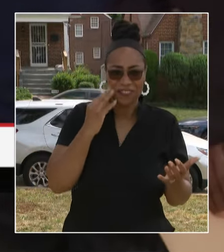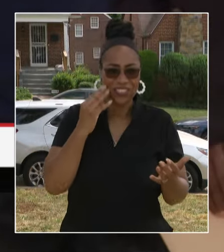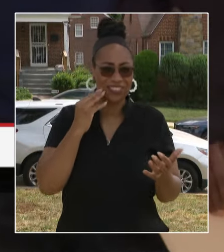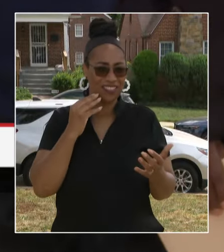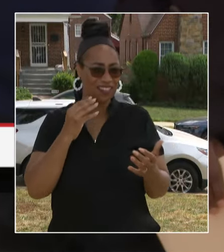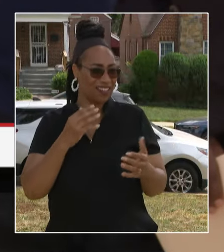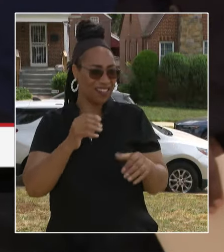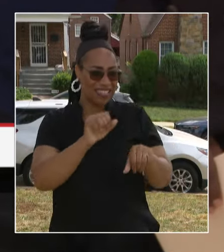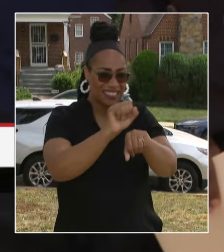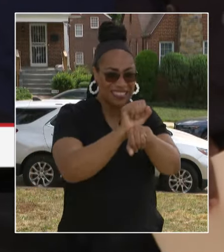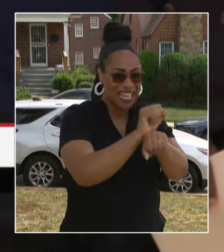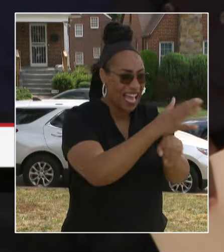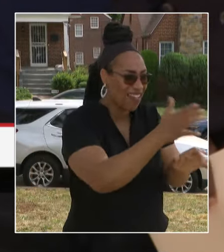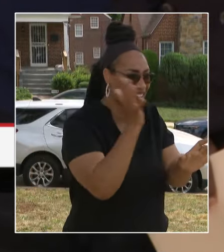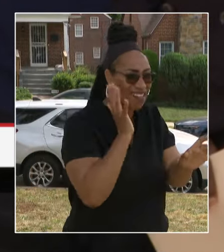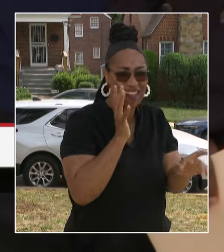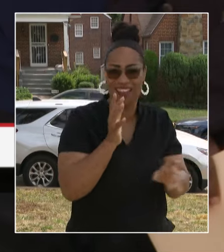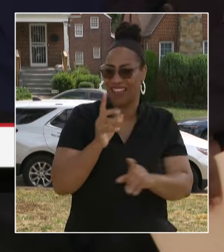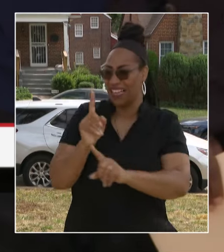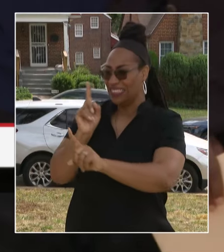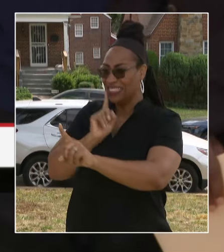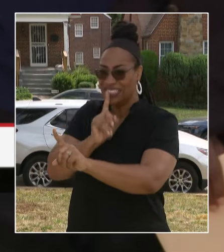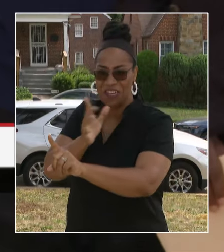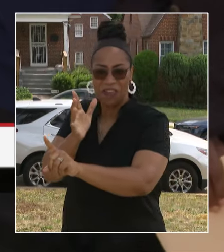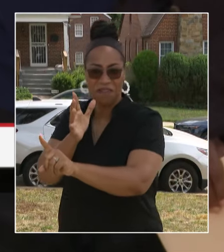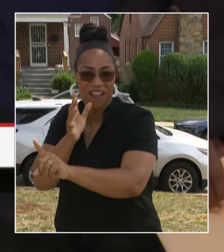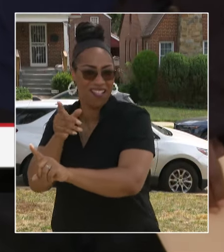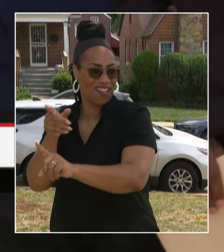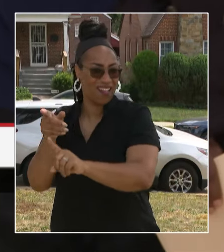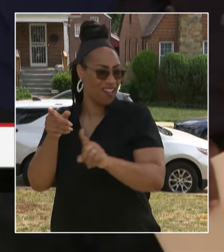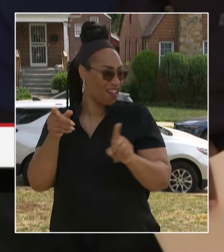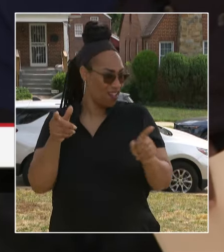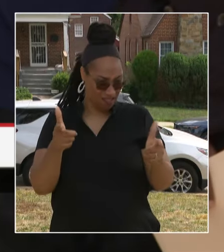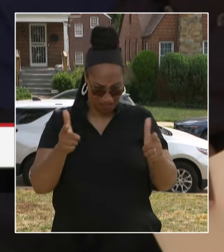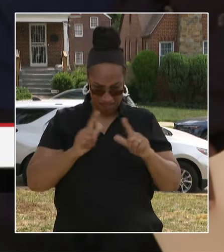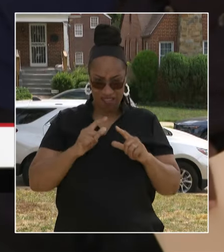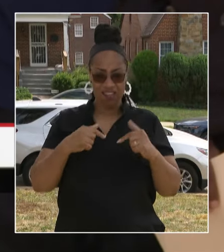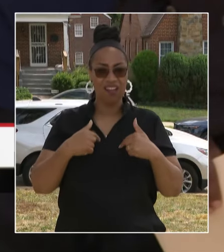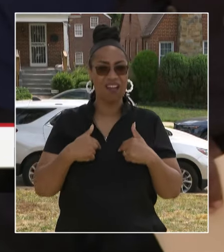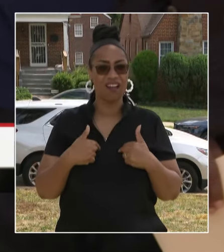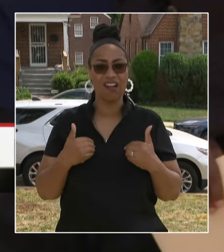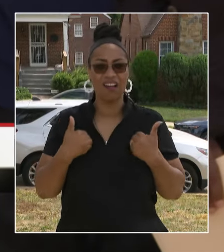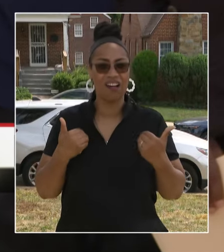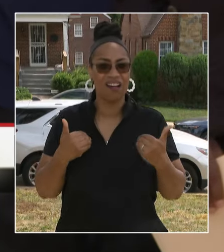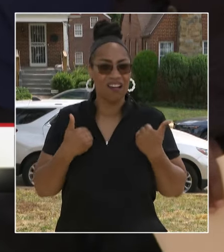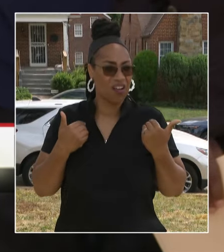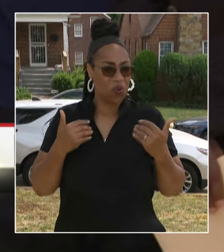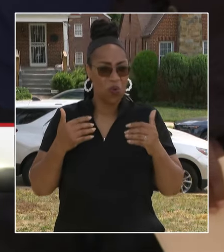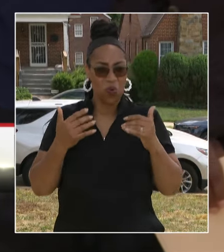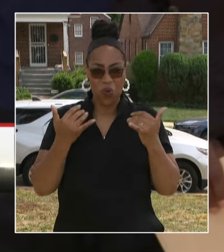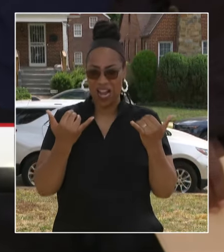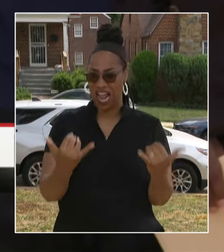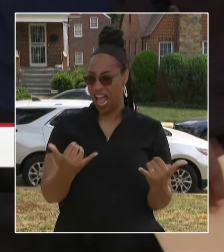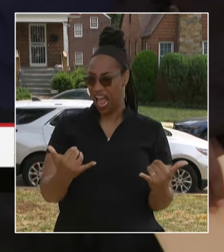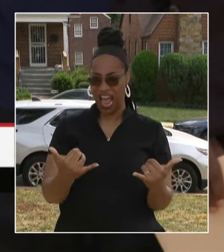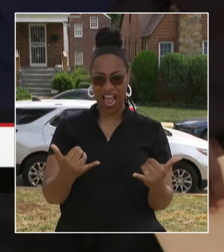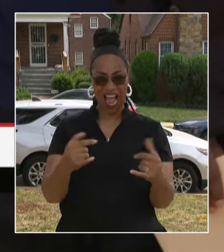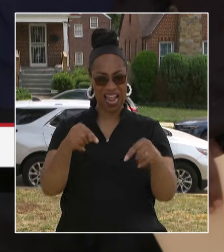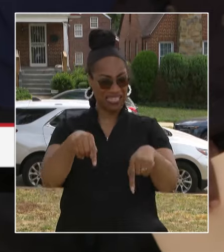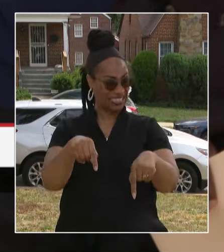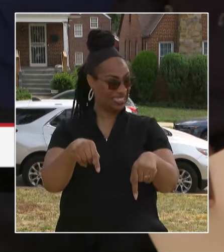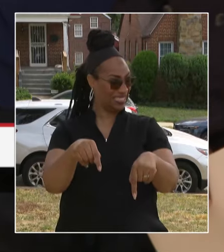fighting for one. And yes, we are far from polished, far from pristine. But this doesn't mean we're striving to form a union